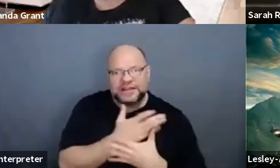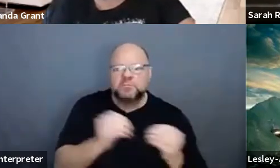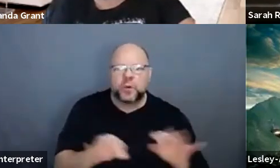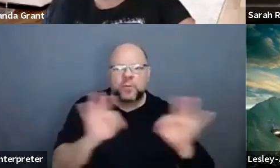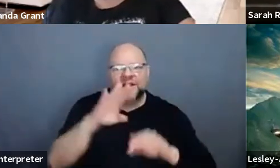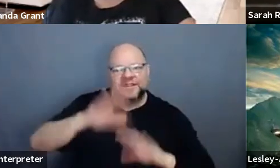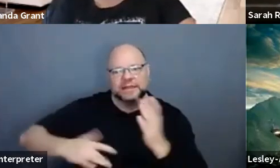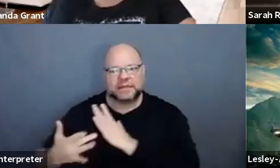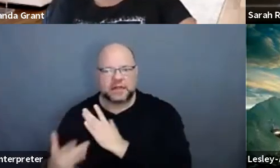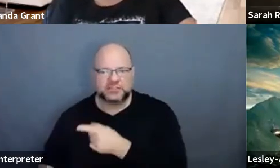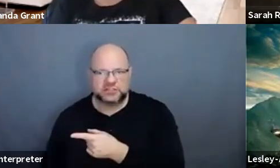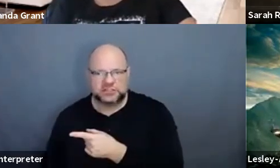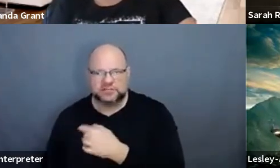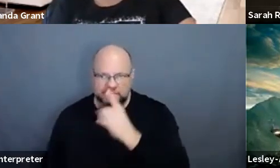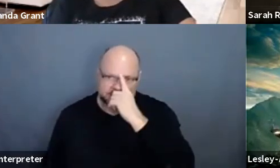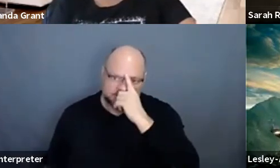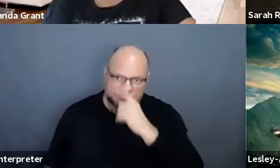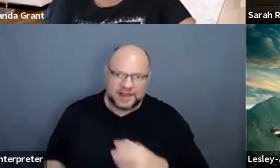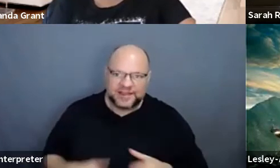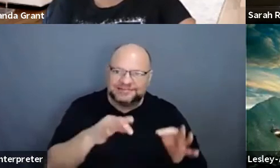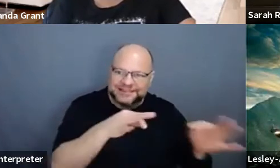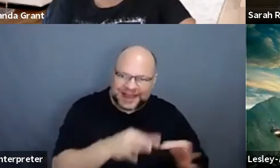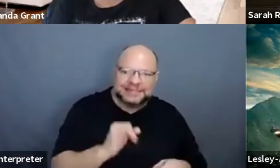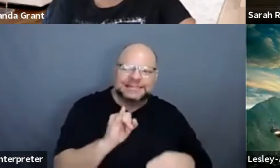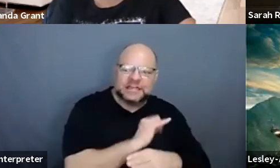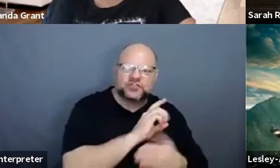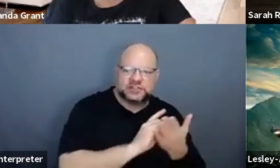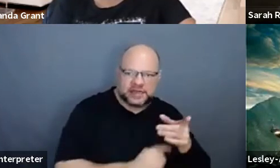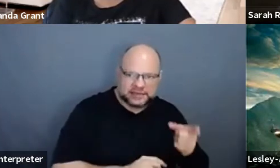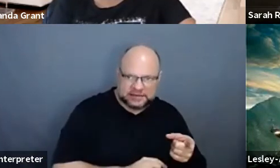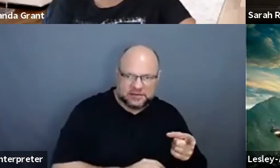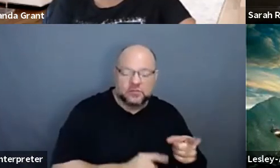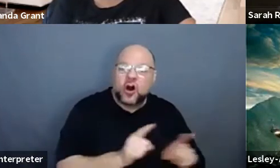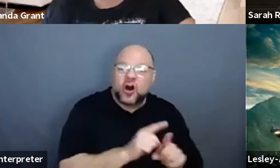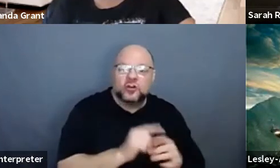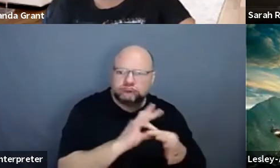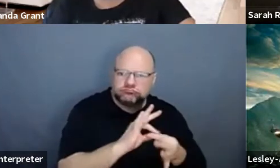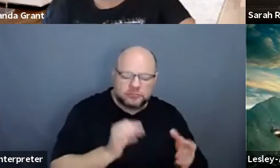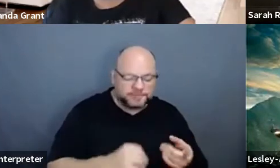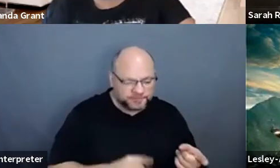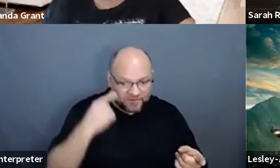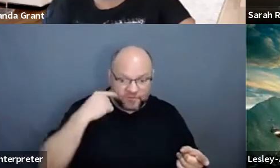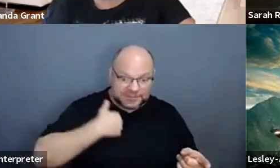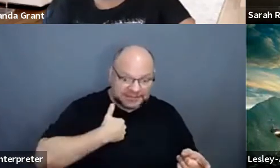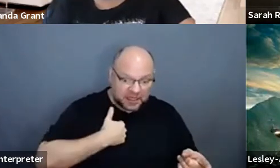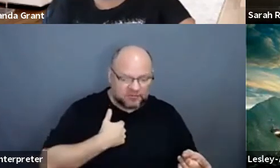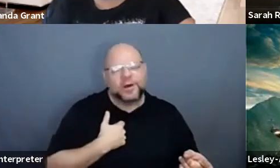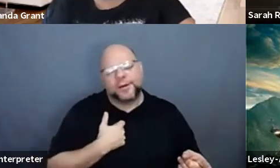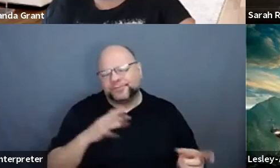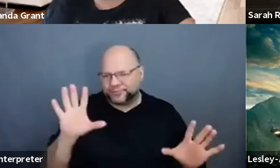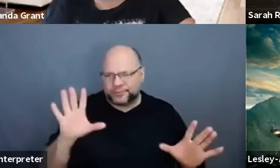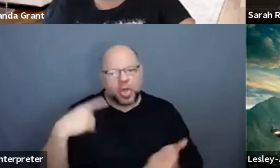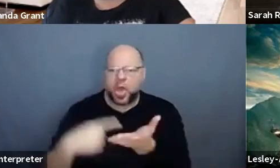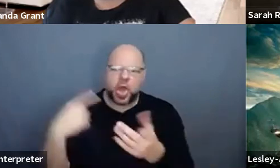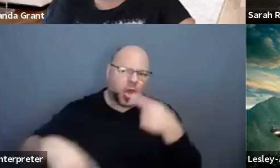important things that define industrial design. And also I would say for me, because there's always an ongoing debate of what